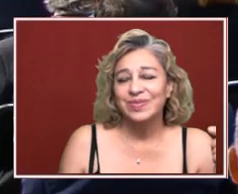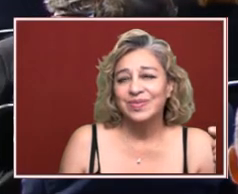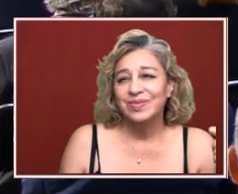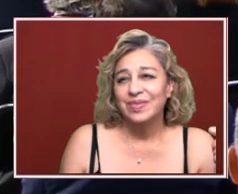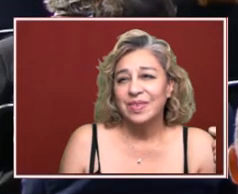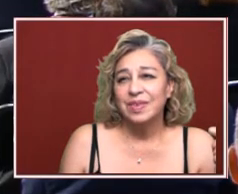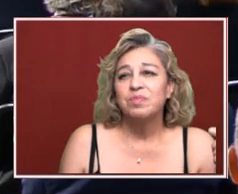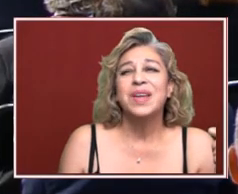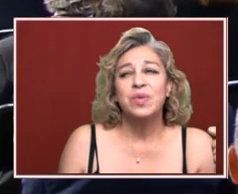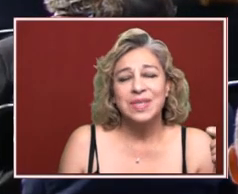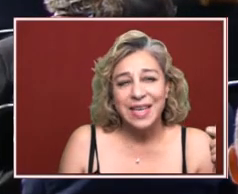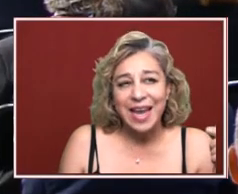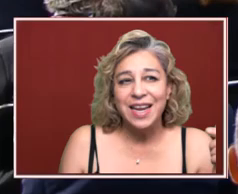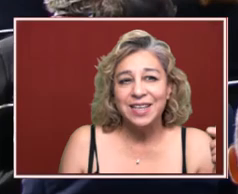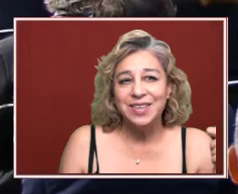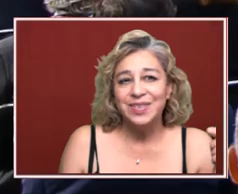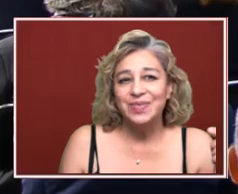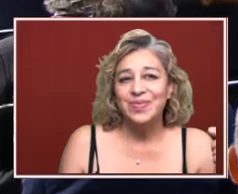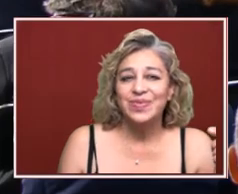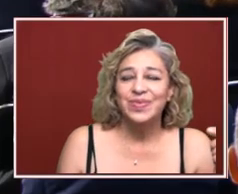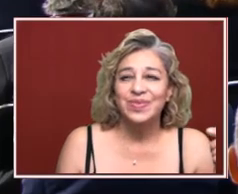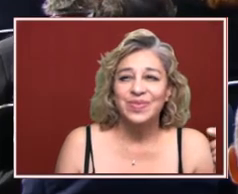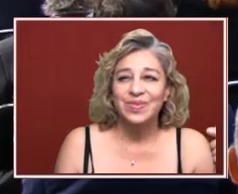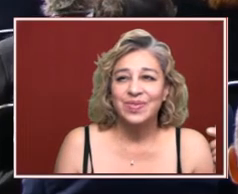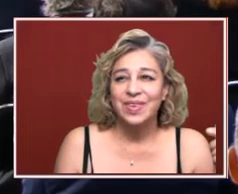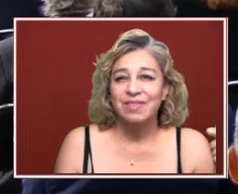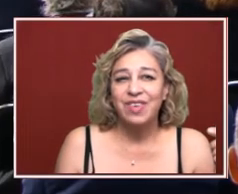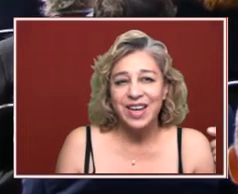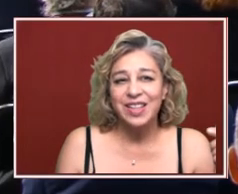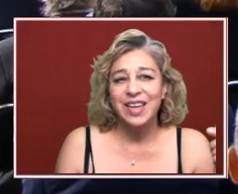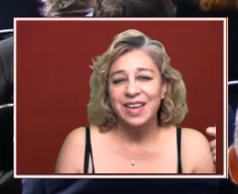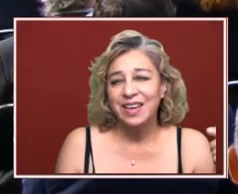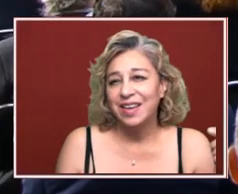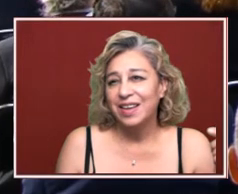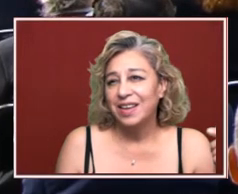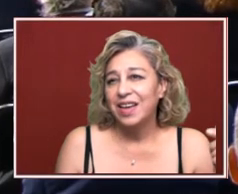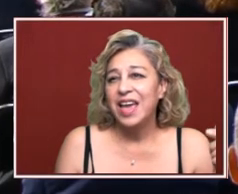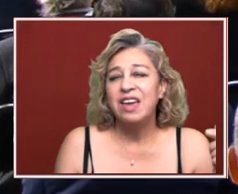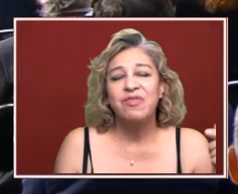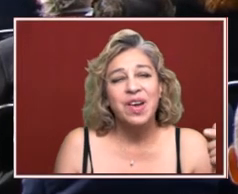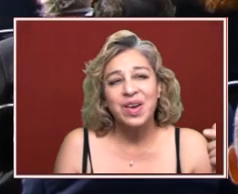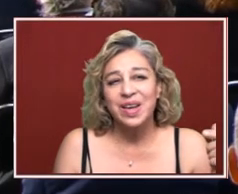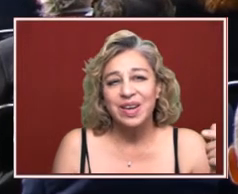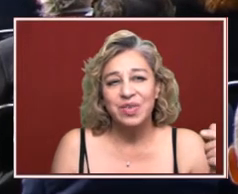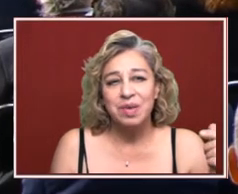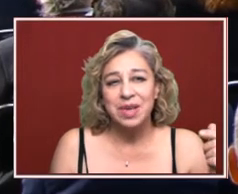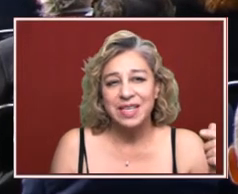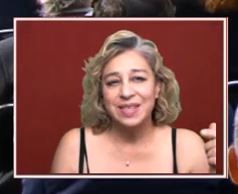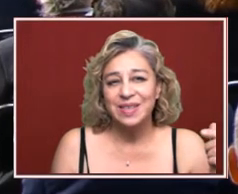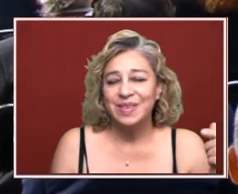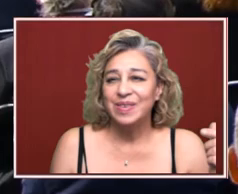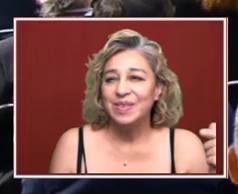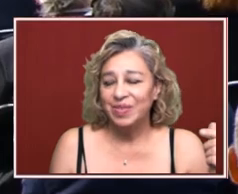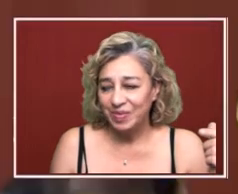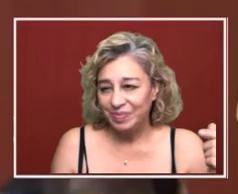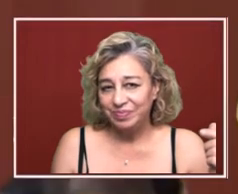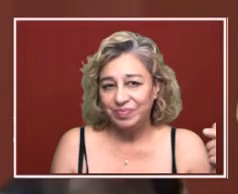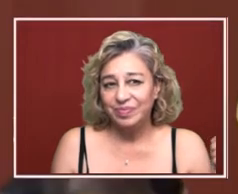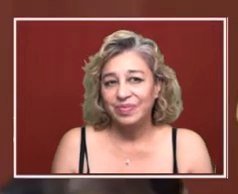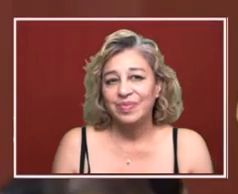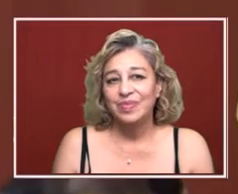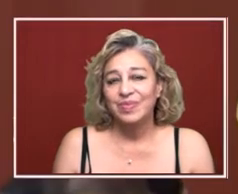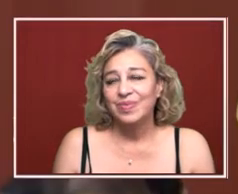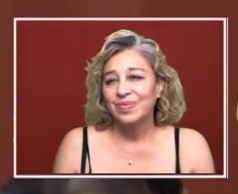se logró. But it was gained. Al final, finally, un buen acuerdo. A very good agreement.